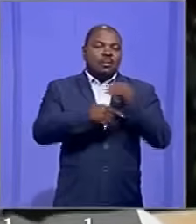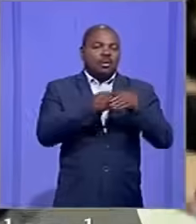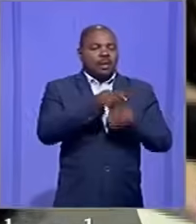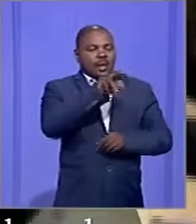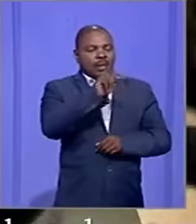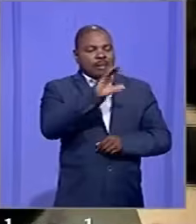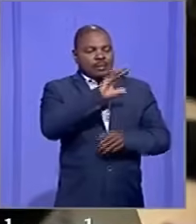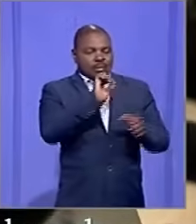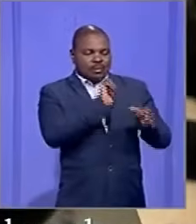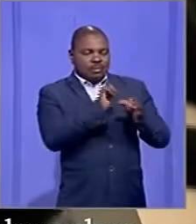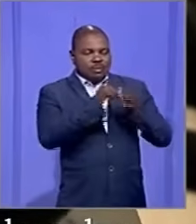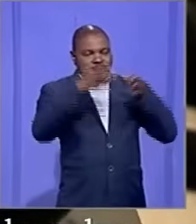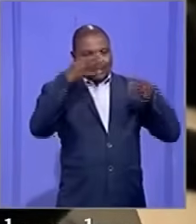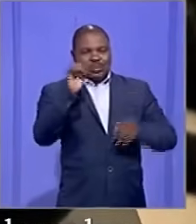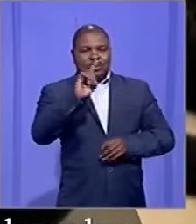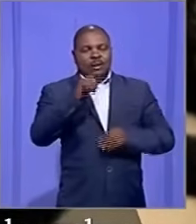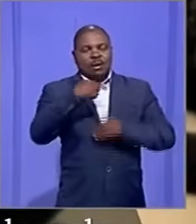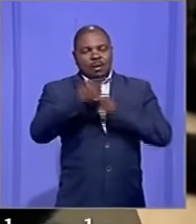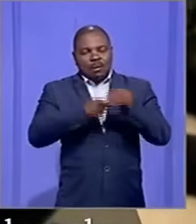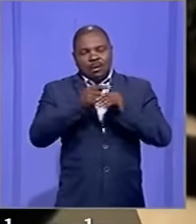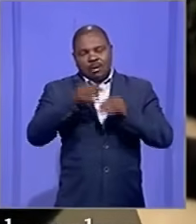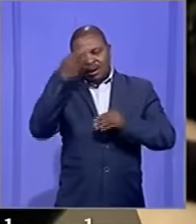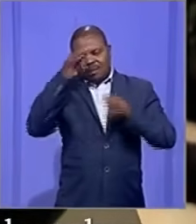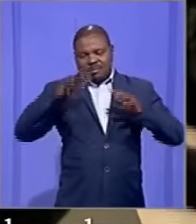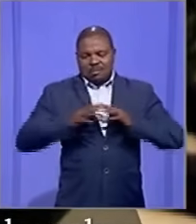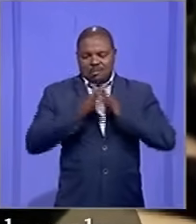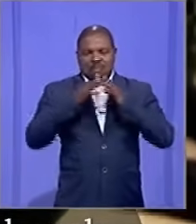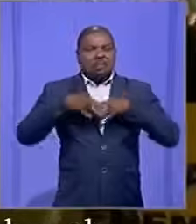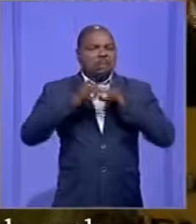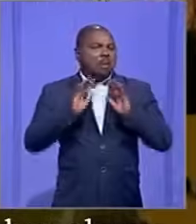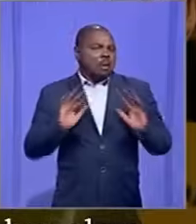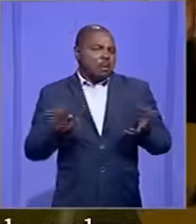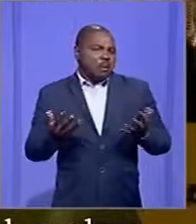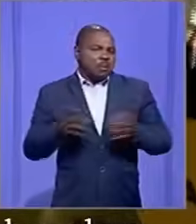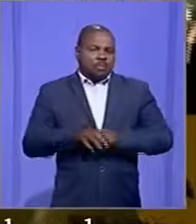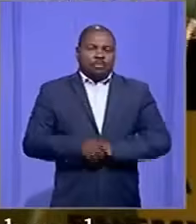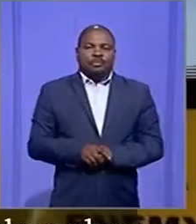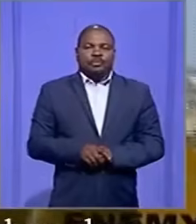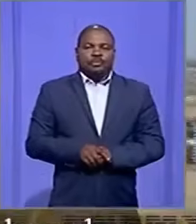phetiši ya bosetšhaba ya ANC mabapi le pušo ya mohlakanelwa.